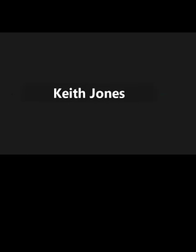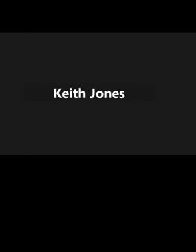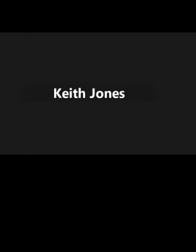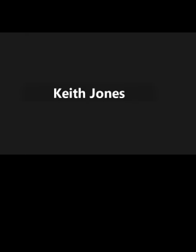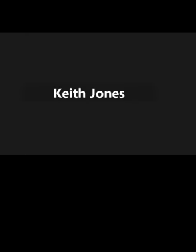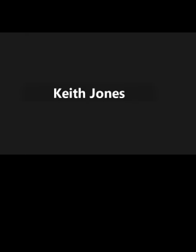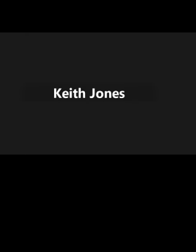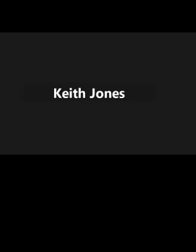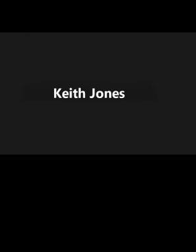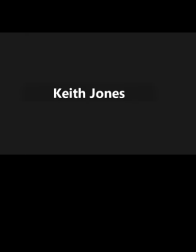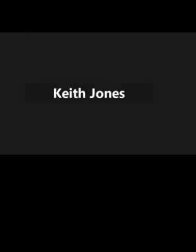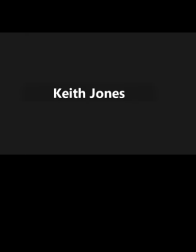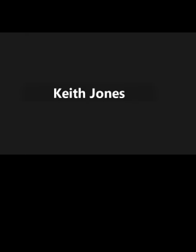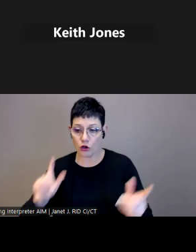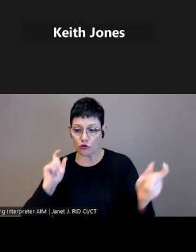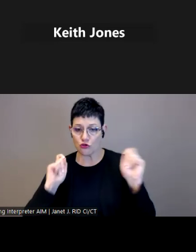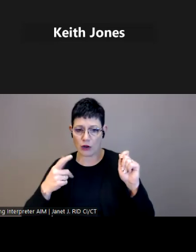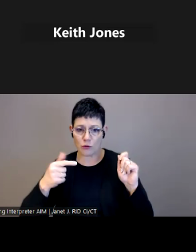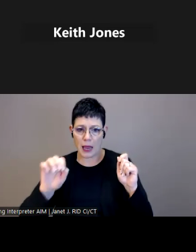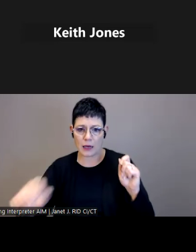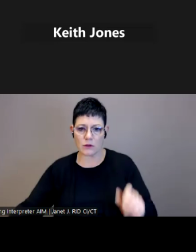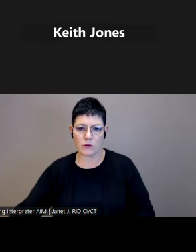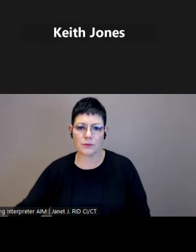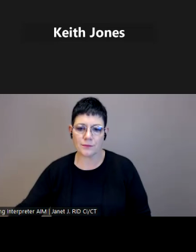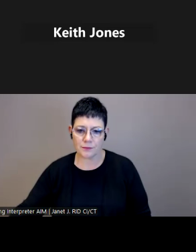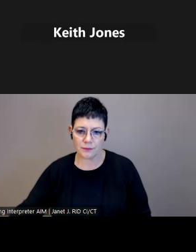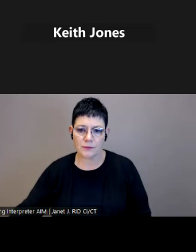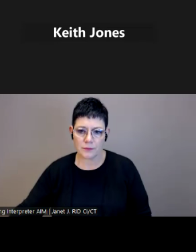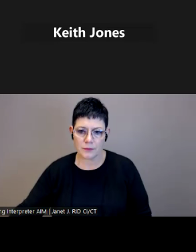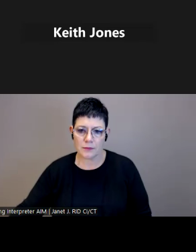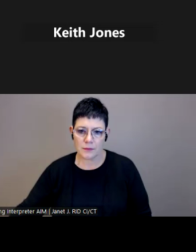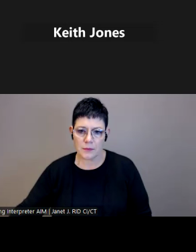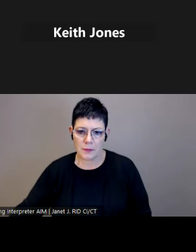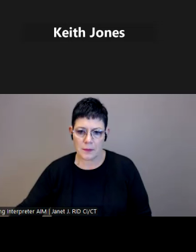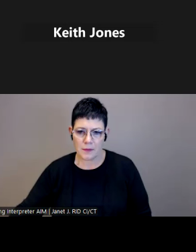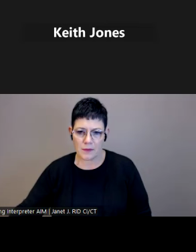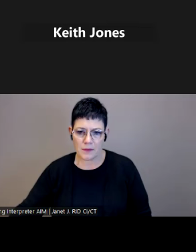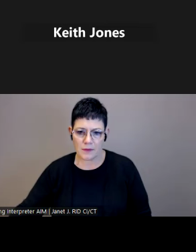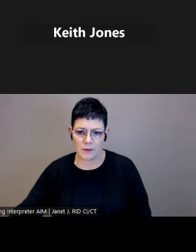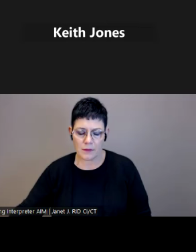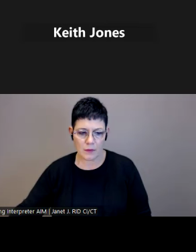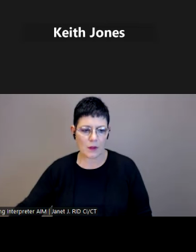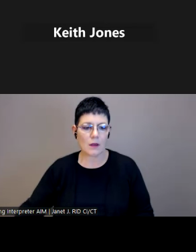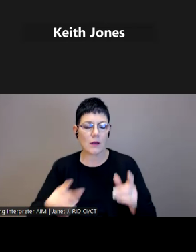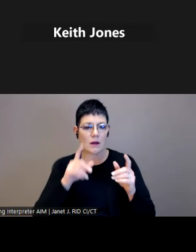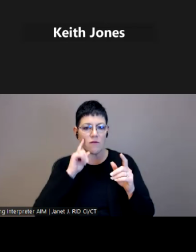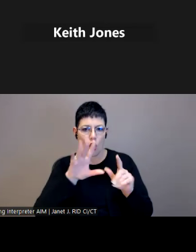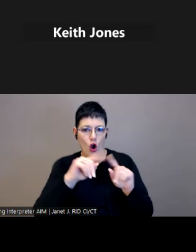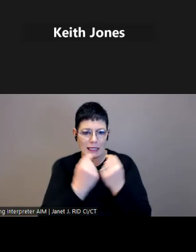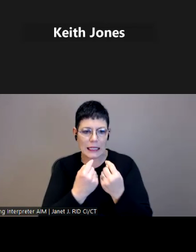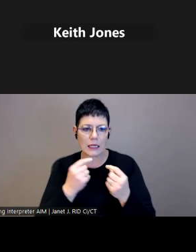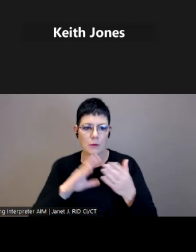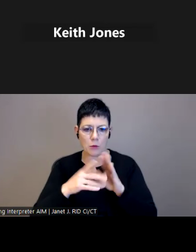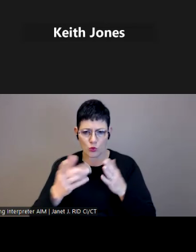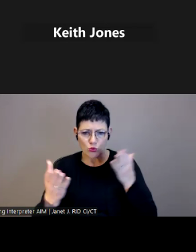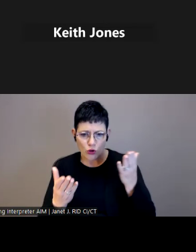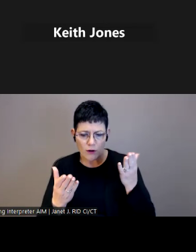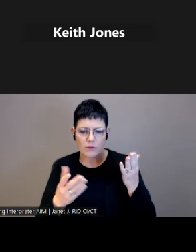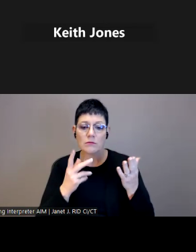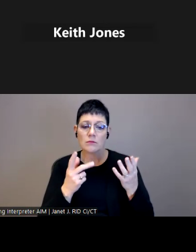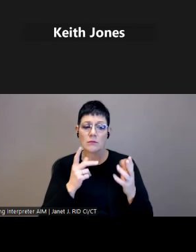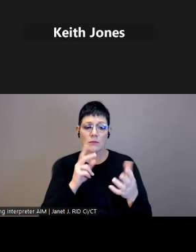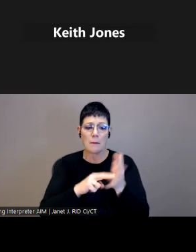tools and resources to make it work for your team and the communities that you serve. Ultimately, engagement is a